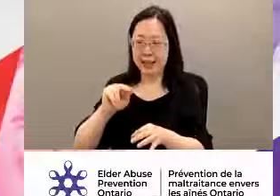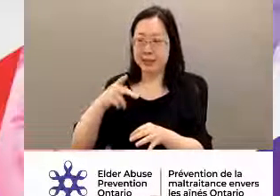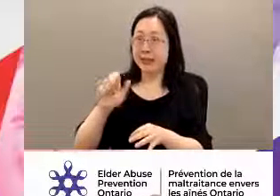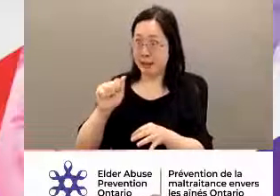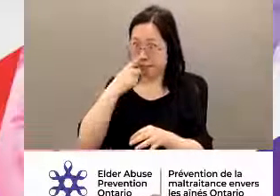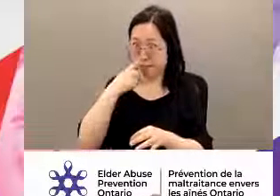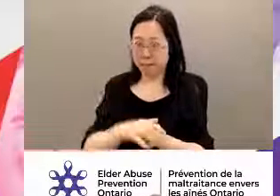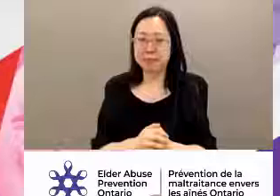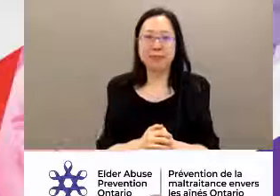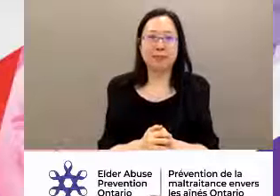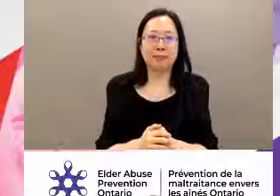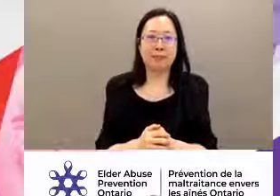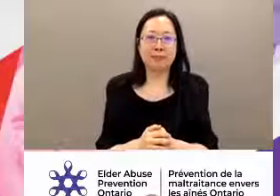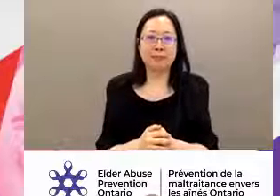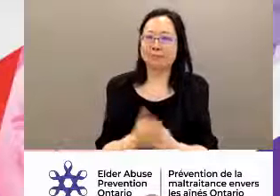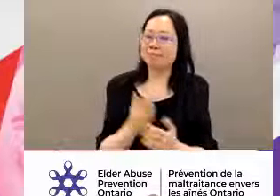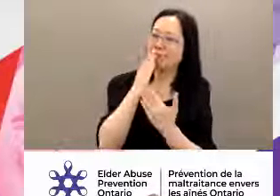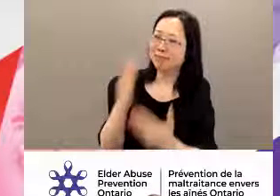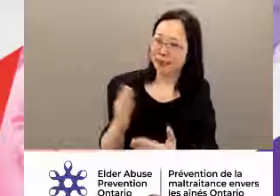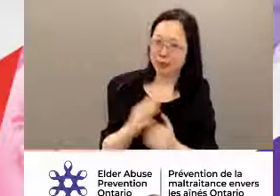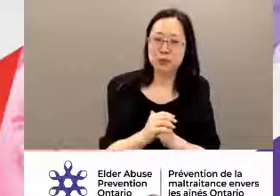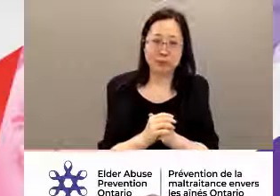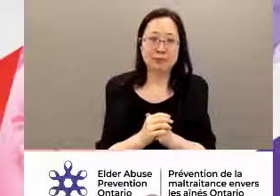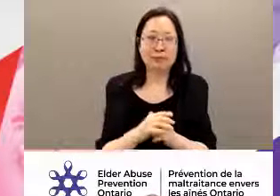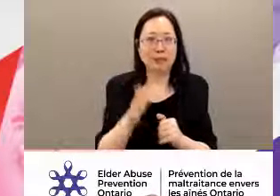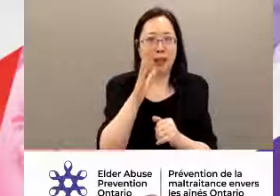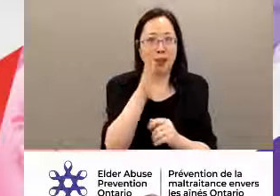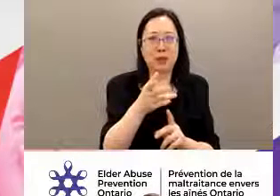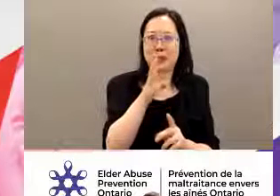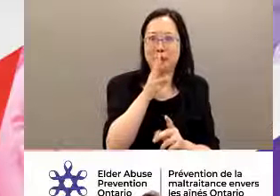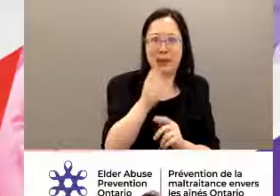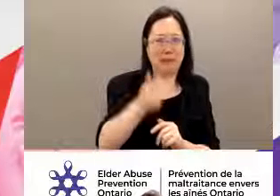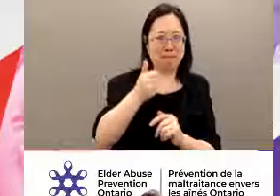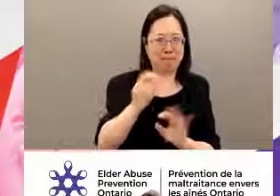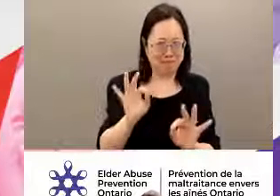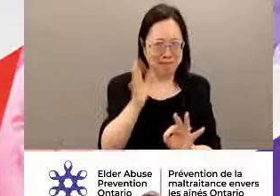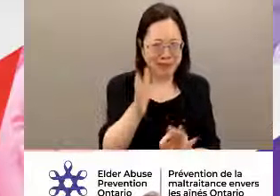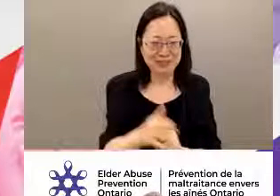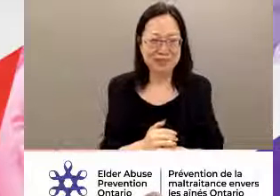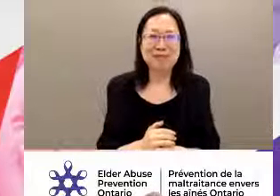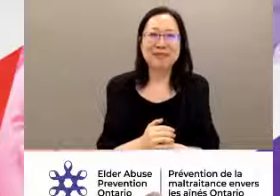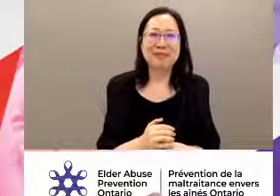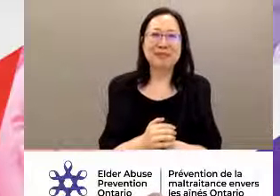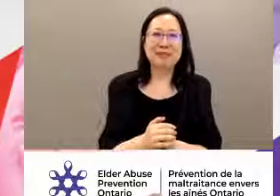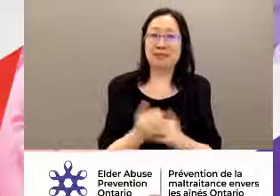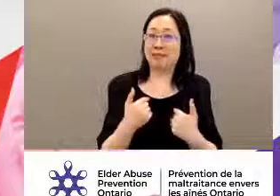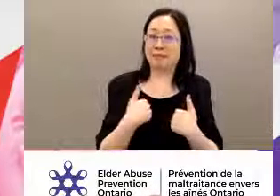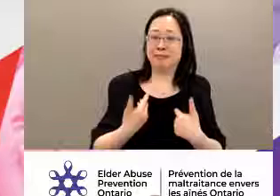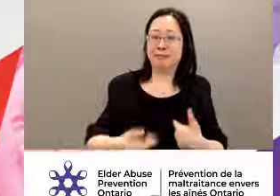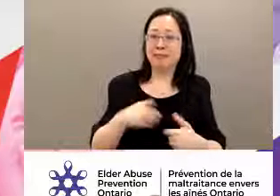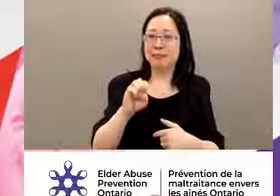abuse. Thank you, Ryan. So I'll try to speak louder this time. I am the